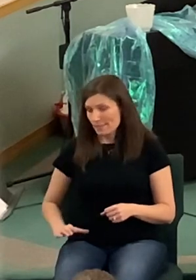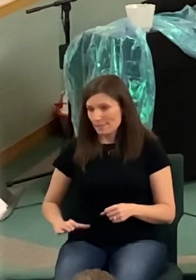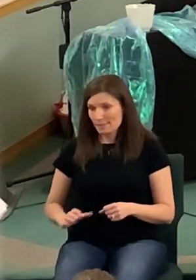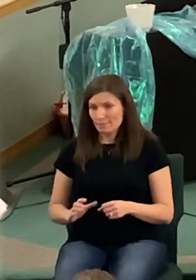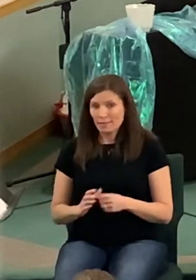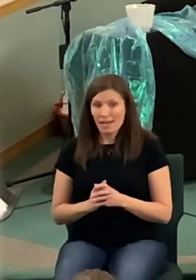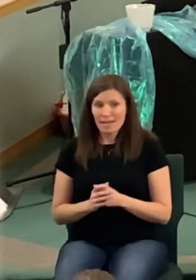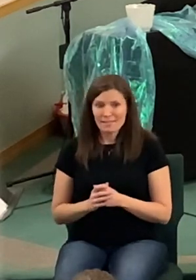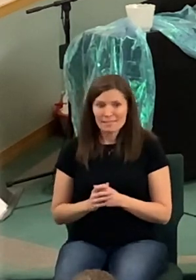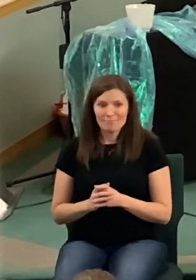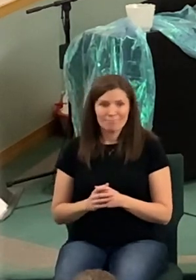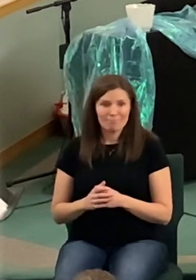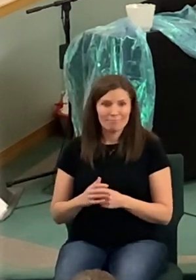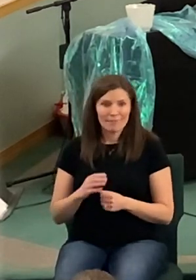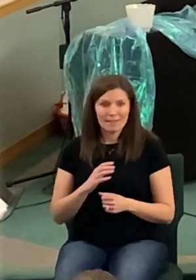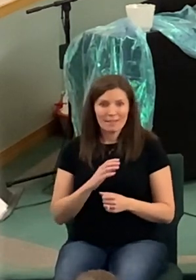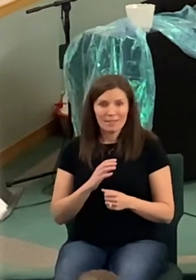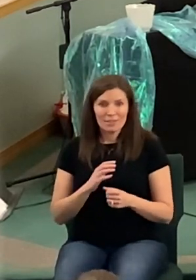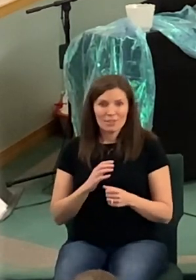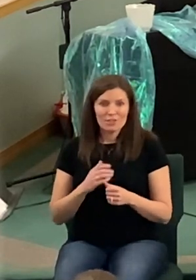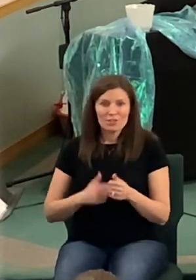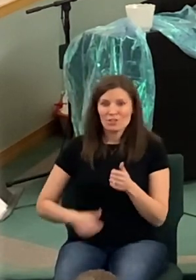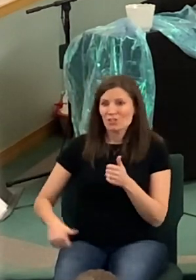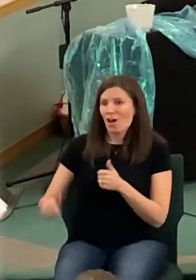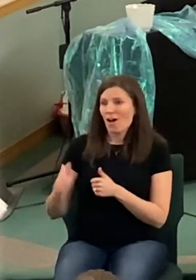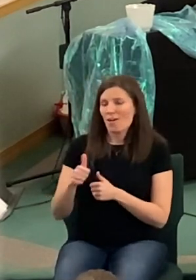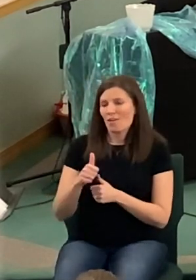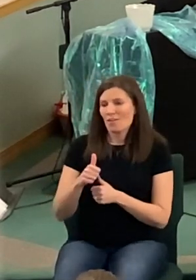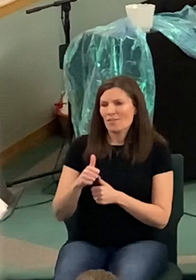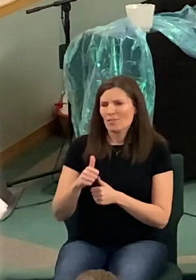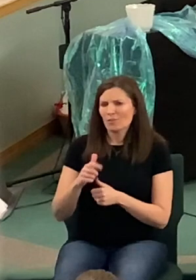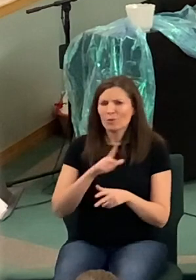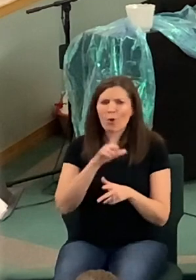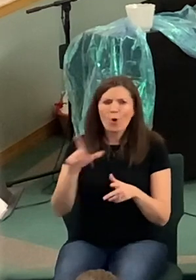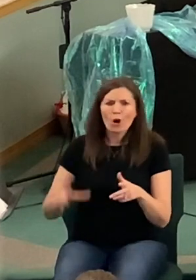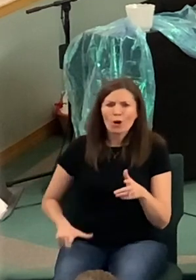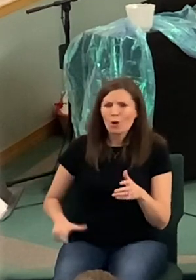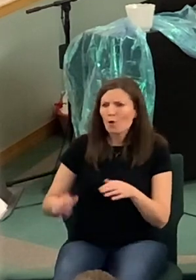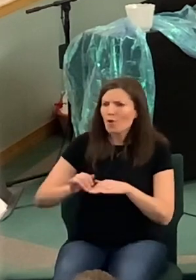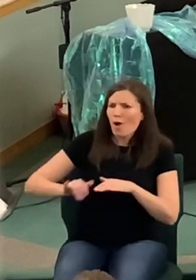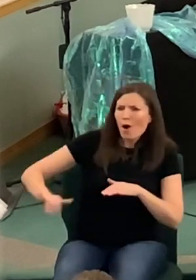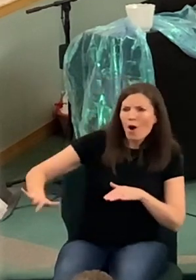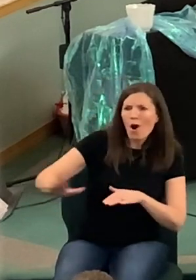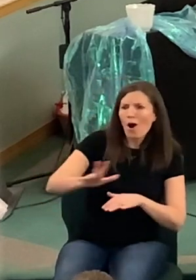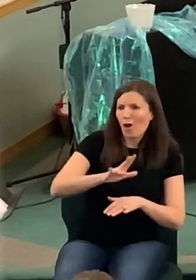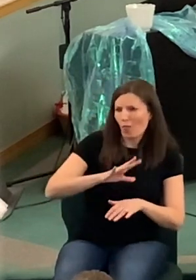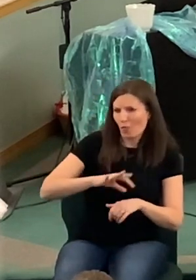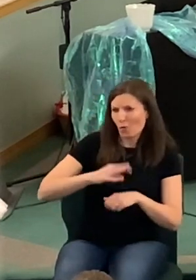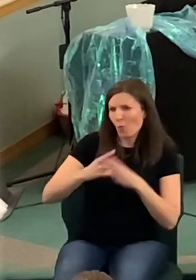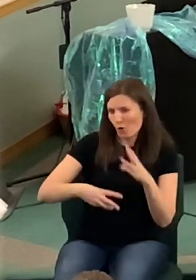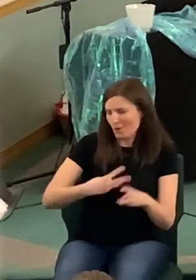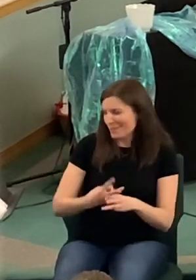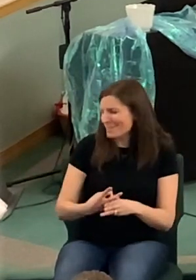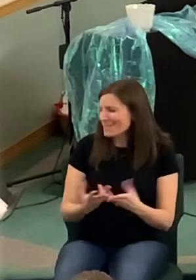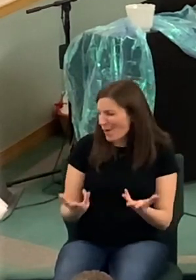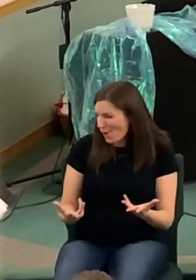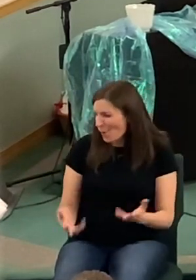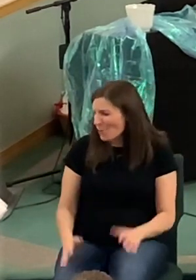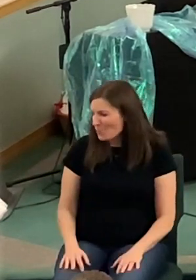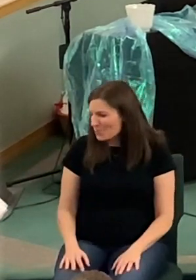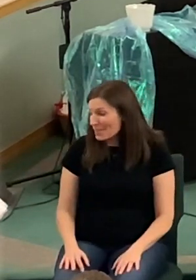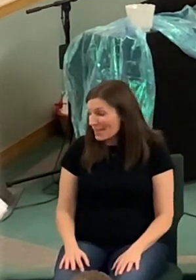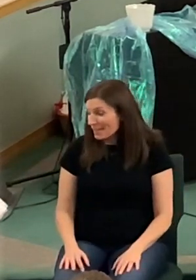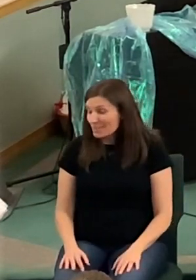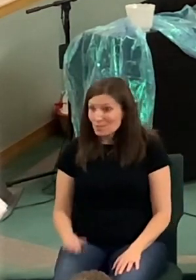These words together reminded the Colossians to be conscious of their salvation, which came from the same person that was their